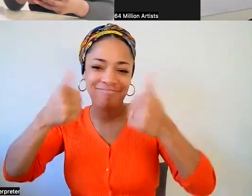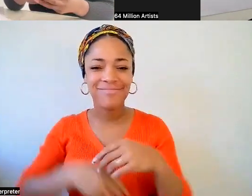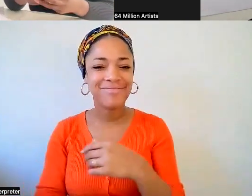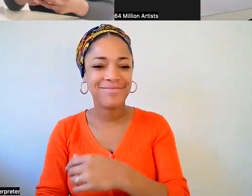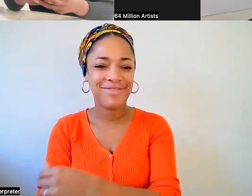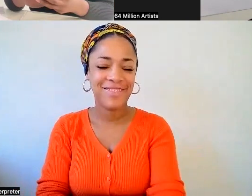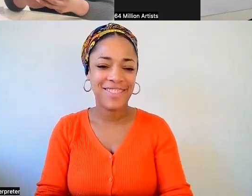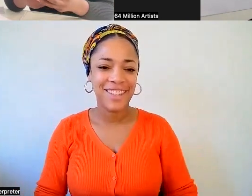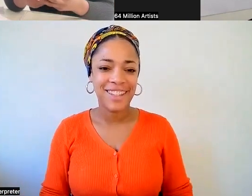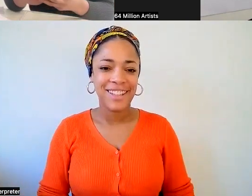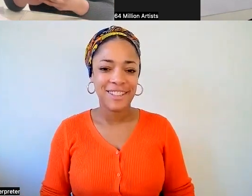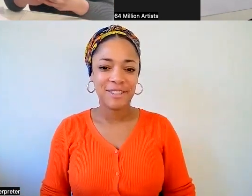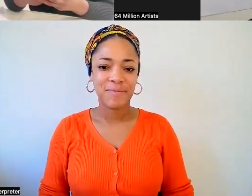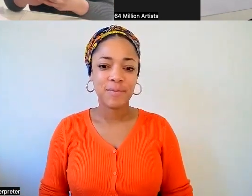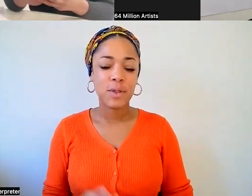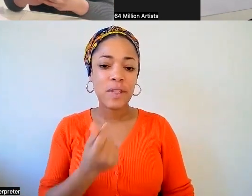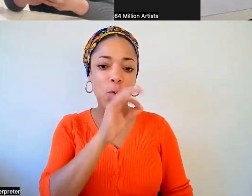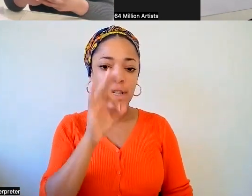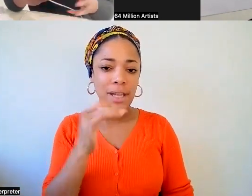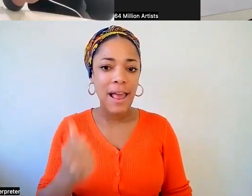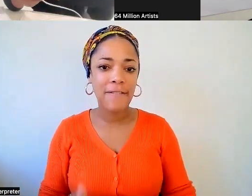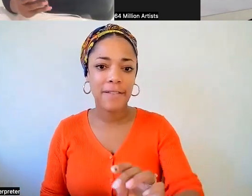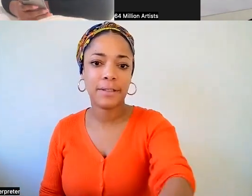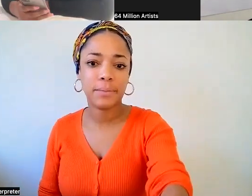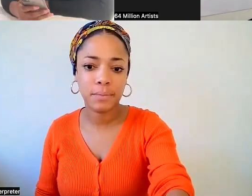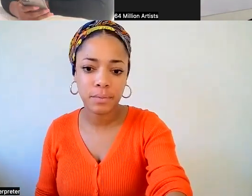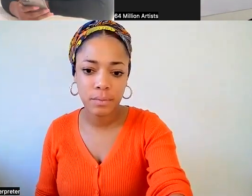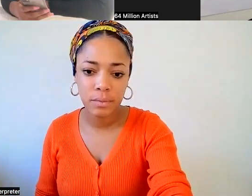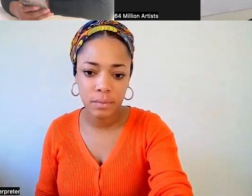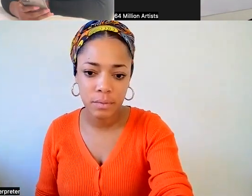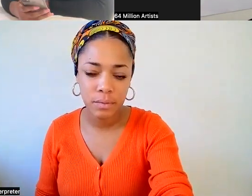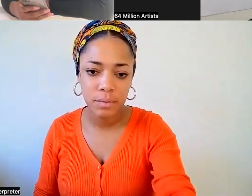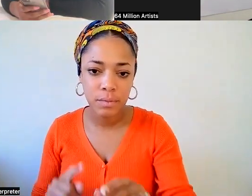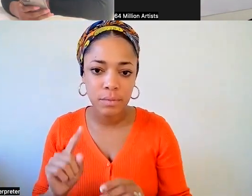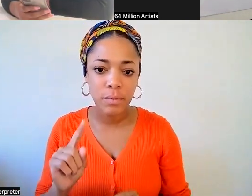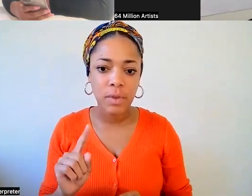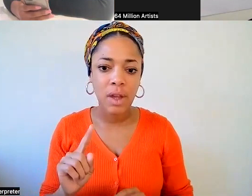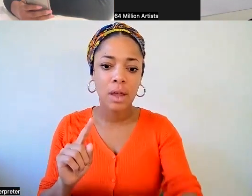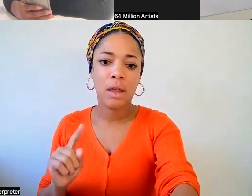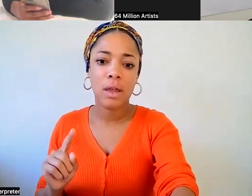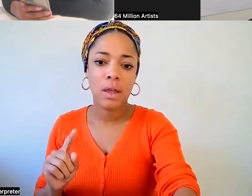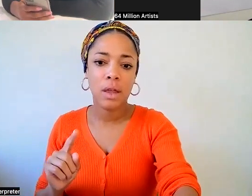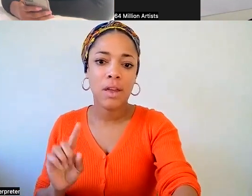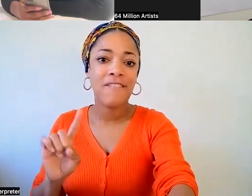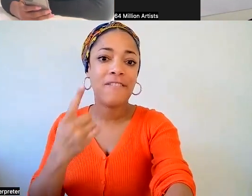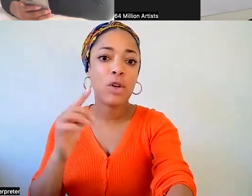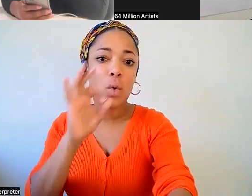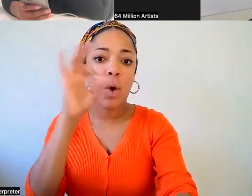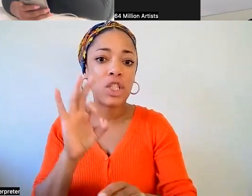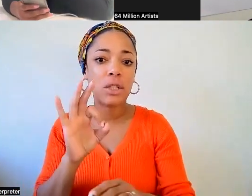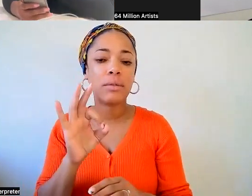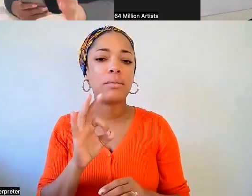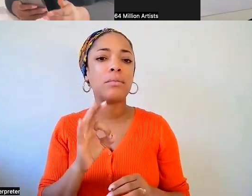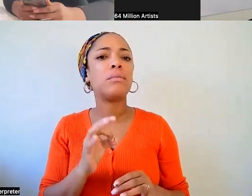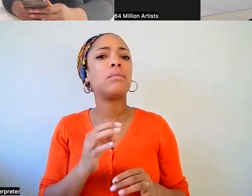Yeah. Okay. So we got some questions. Yes. Okay. Well, the first question is, how do you go about getting your poetry published? And we have